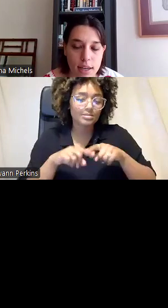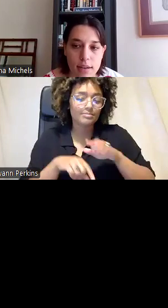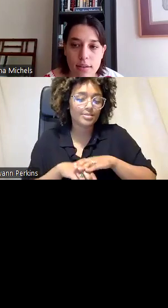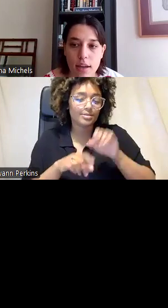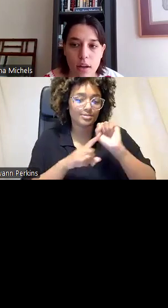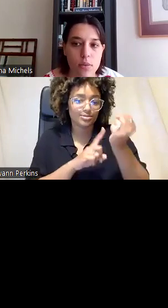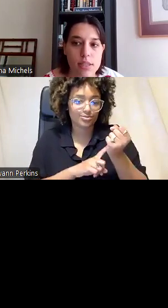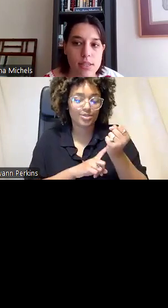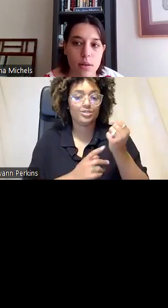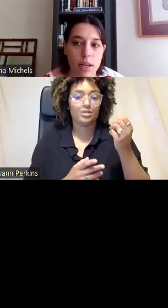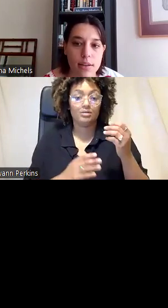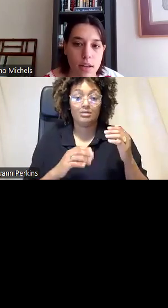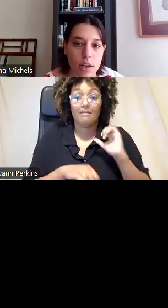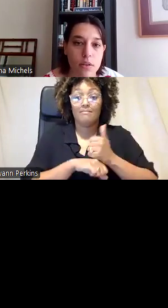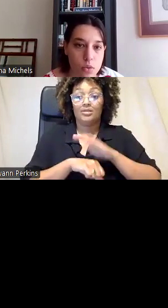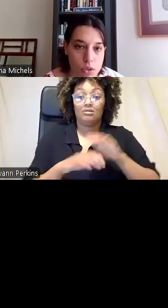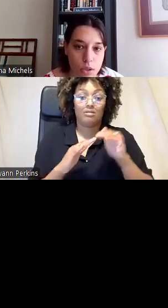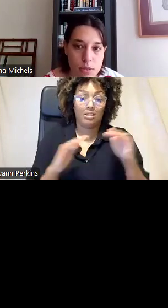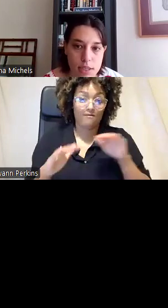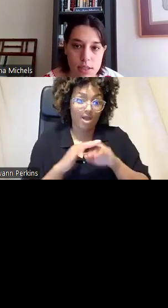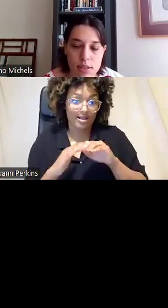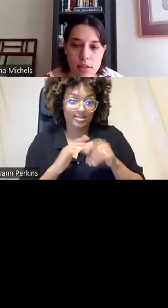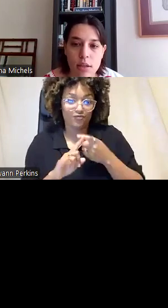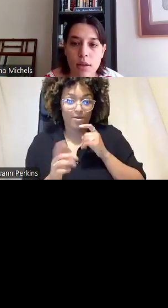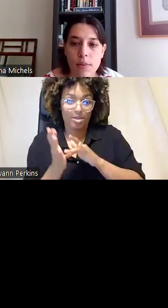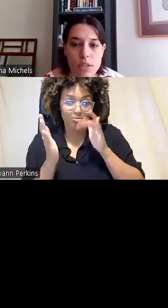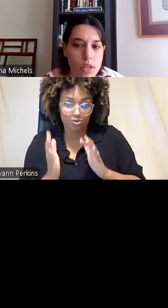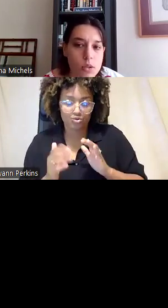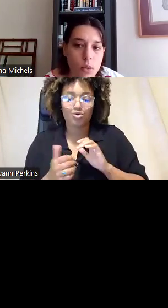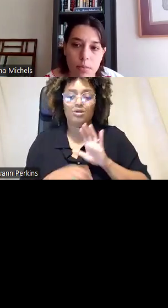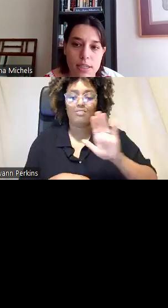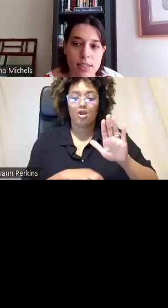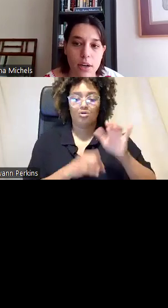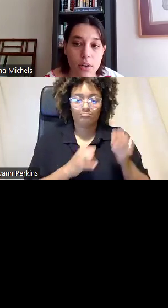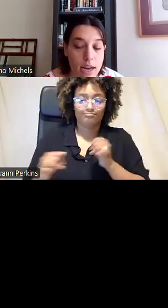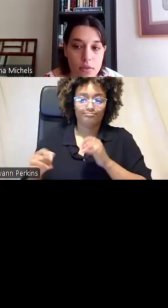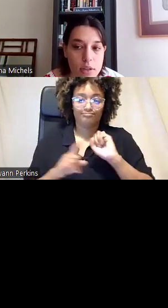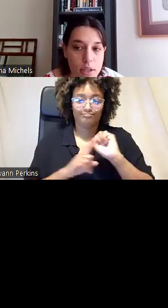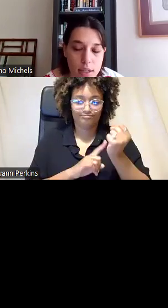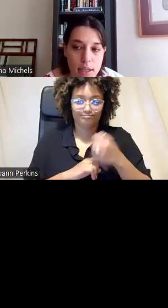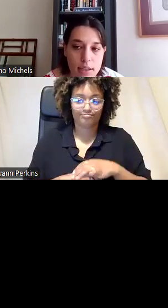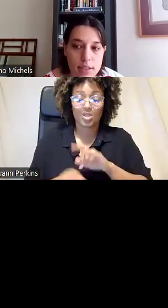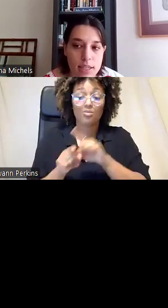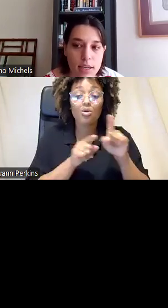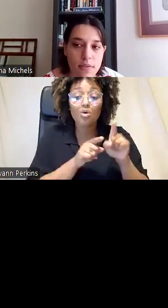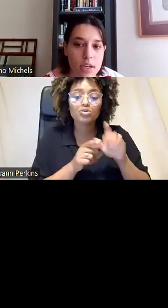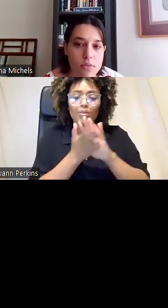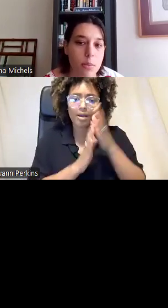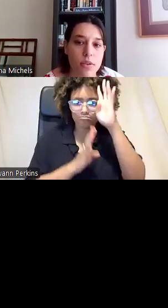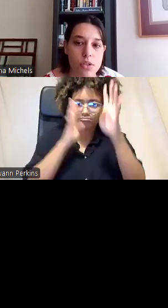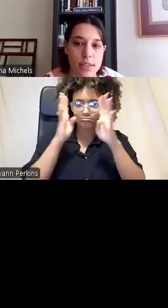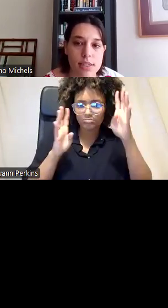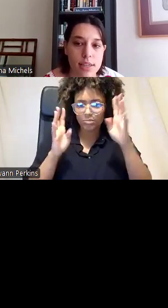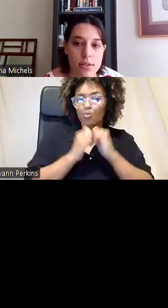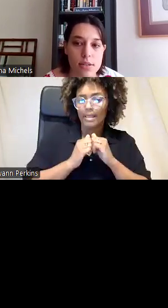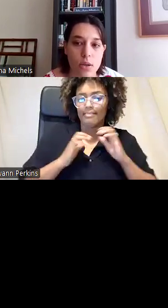to the client and other risks that apply to their individual circumstances. This is also a great place to get creative with the client and to take advantage of some